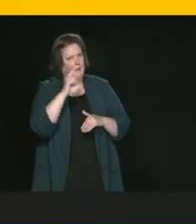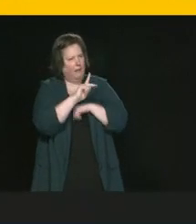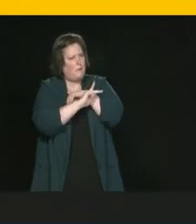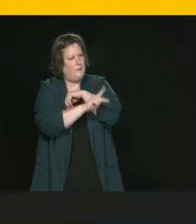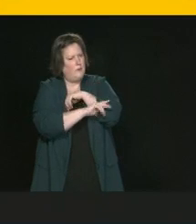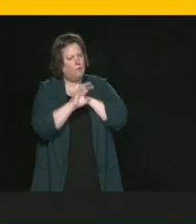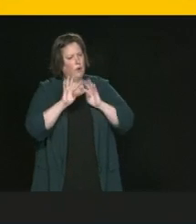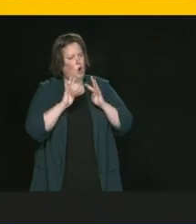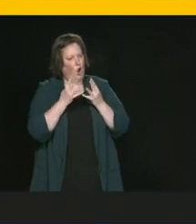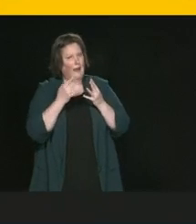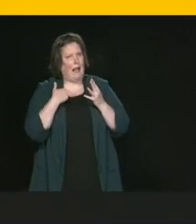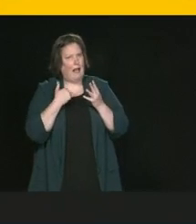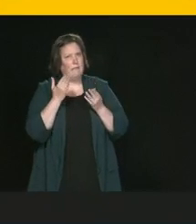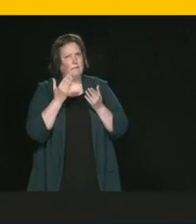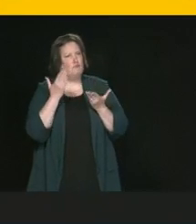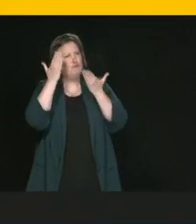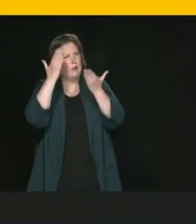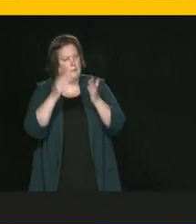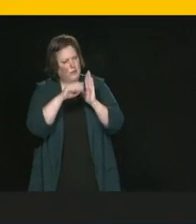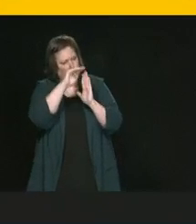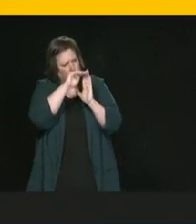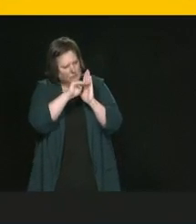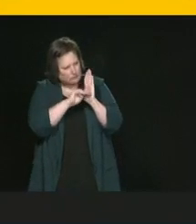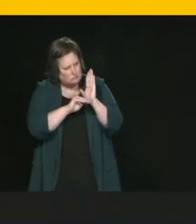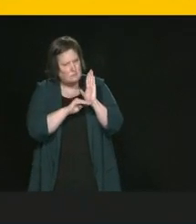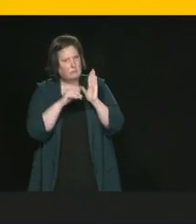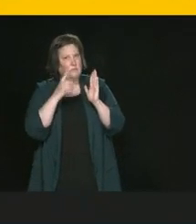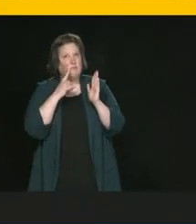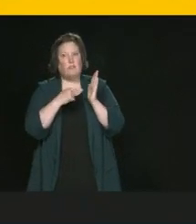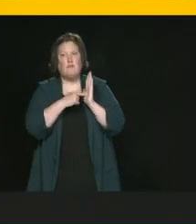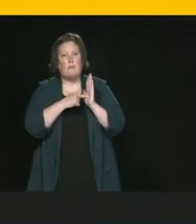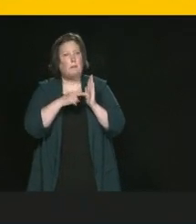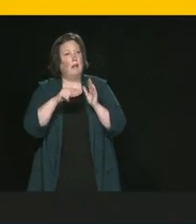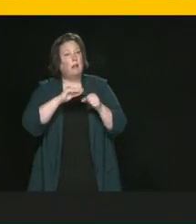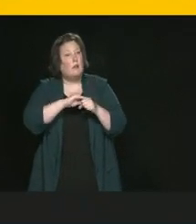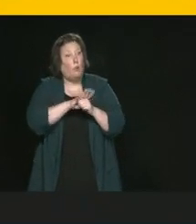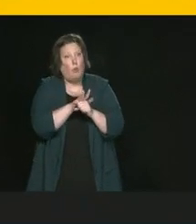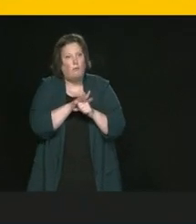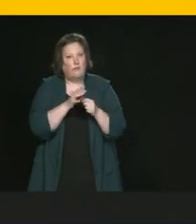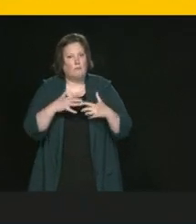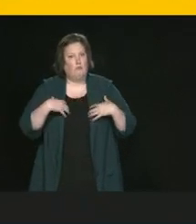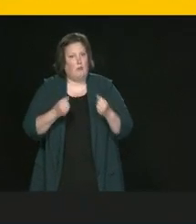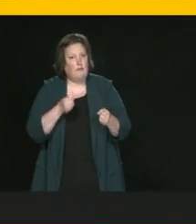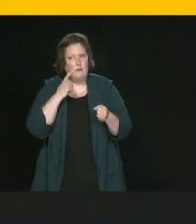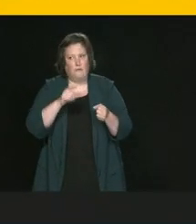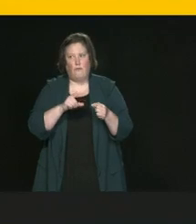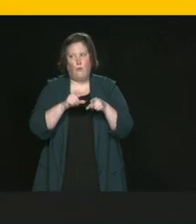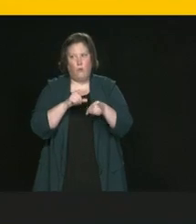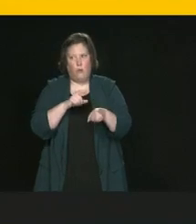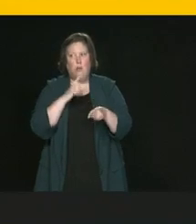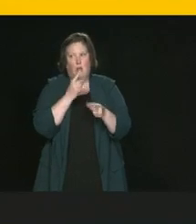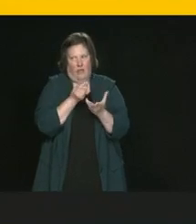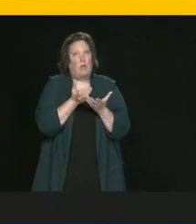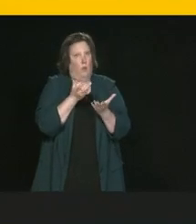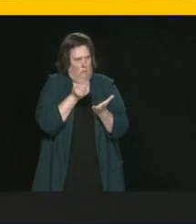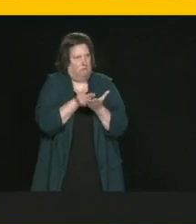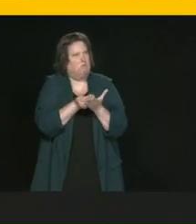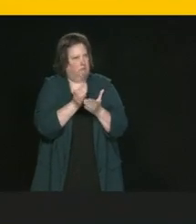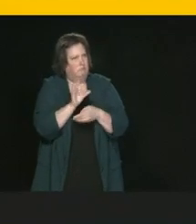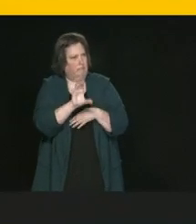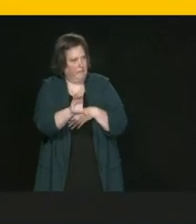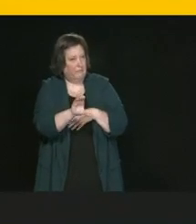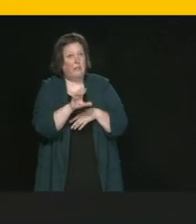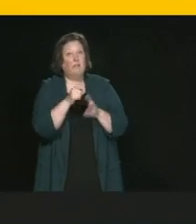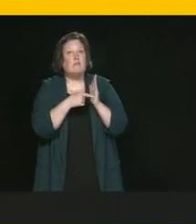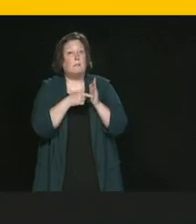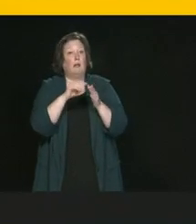specifically asking for, help to in the COVID-19 recovery for black-owned businesses, as well as more work from the government to include businesses owned